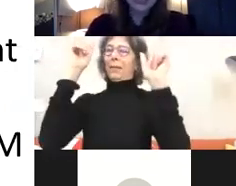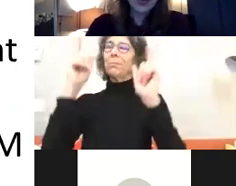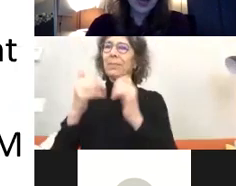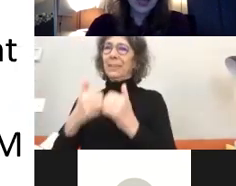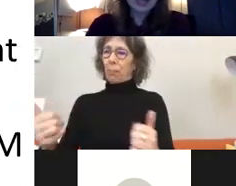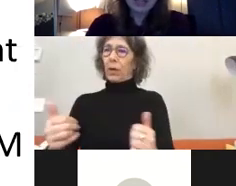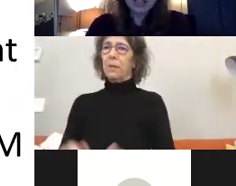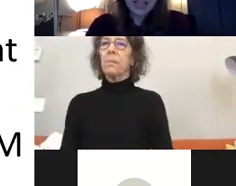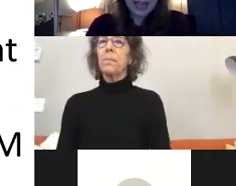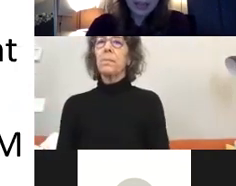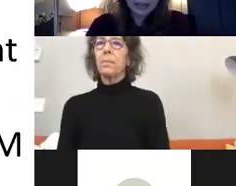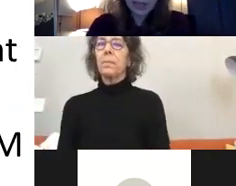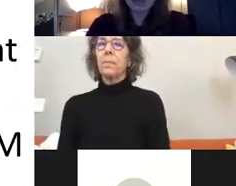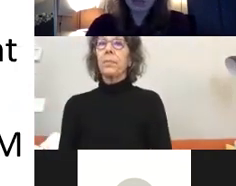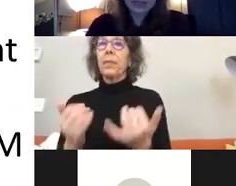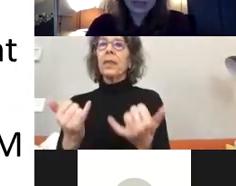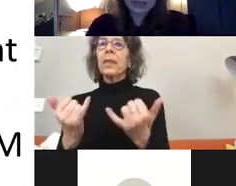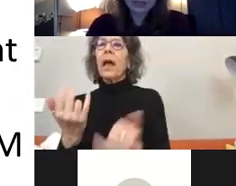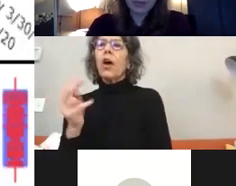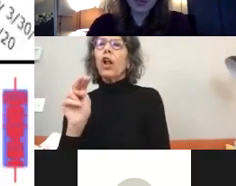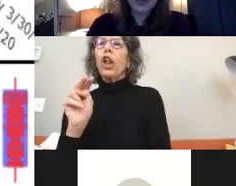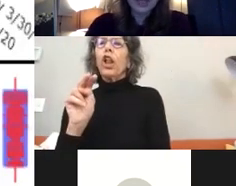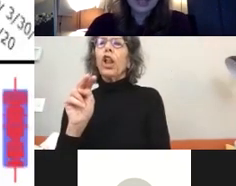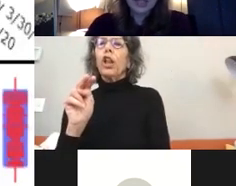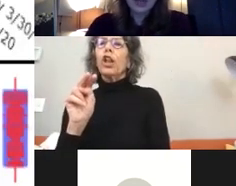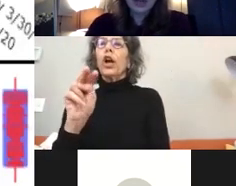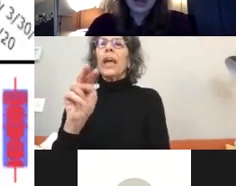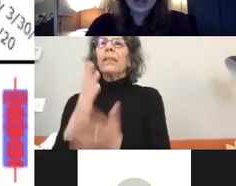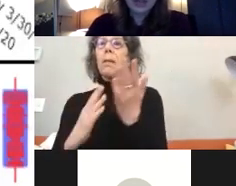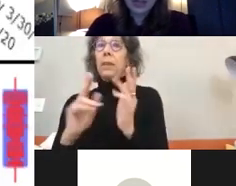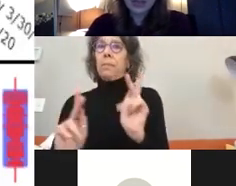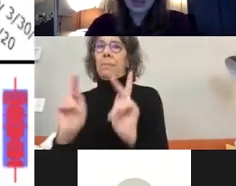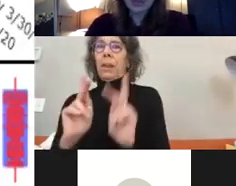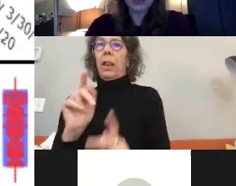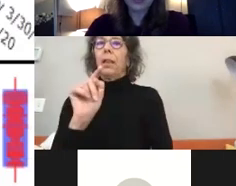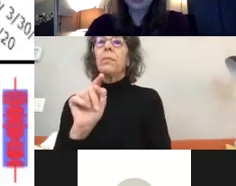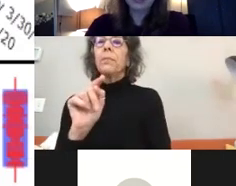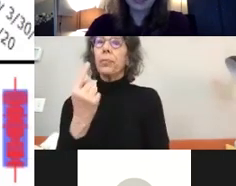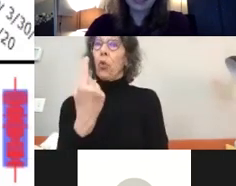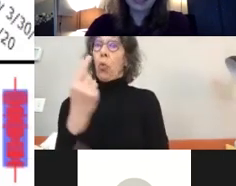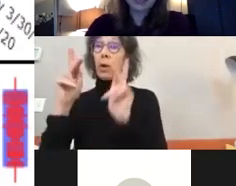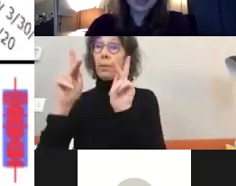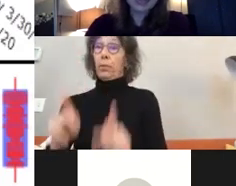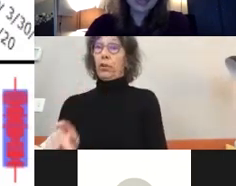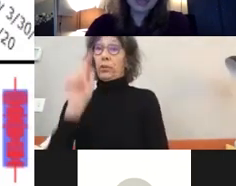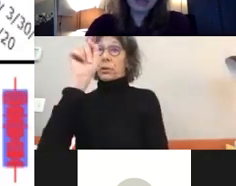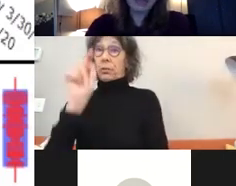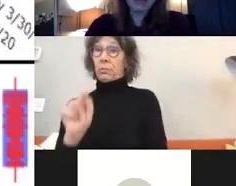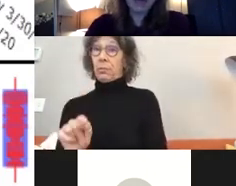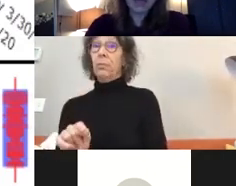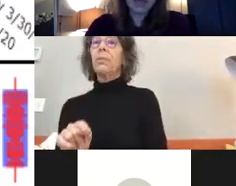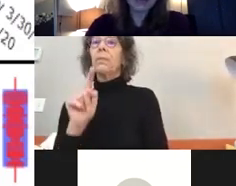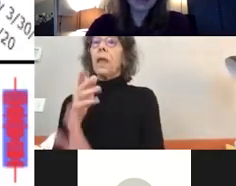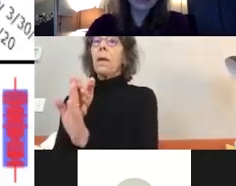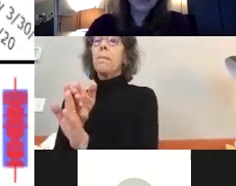so now let's look at some representative people. So, so here's one person, and as you can see before